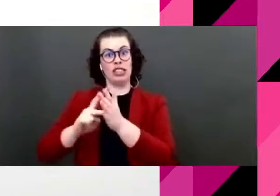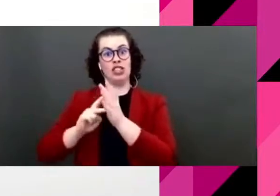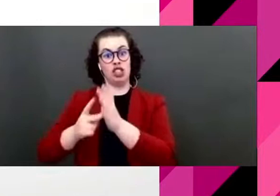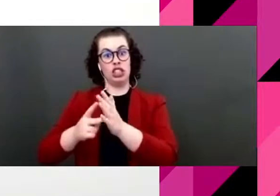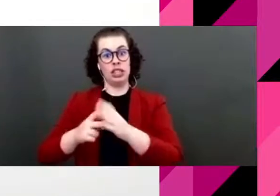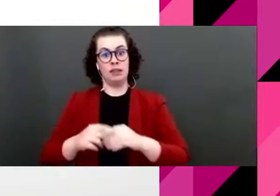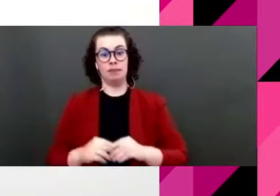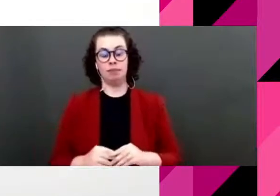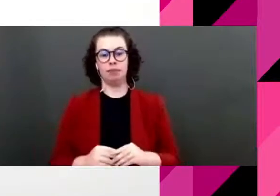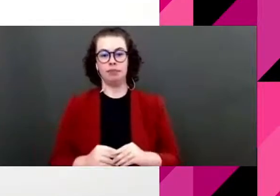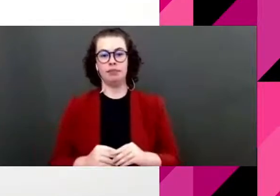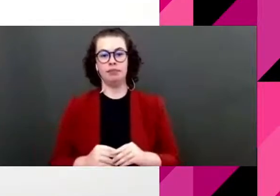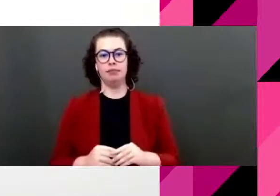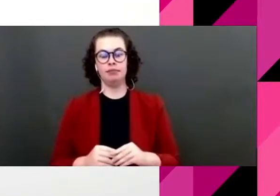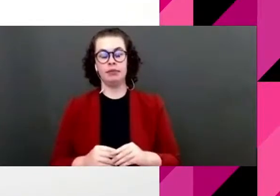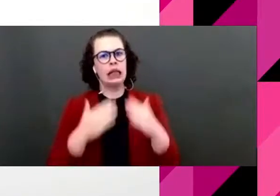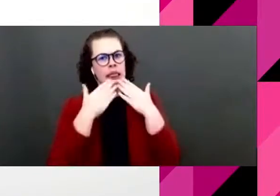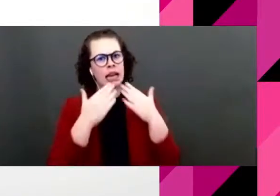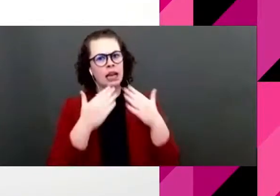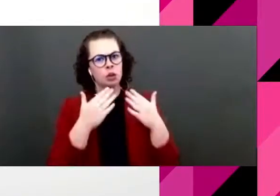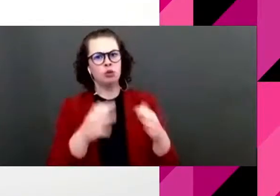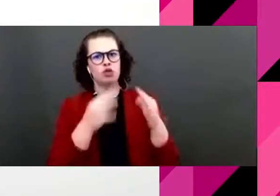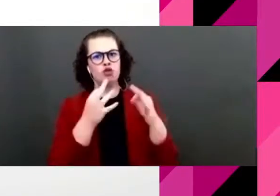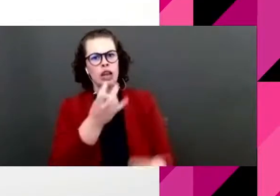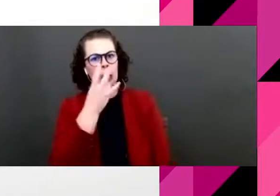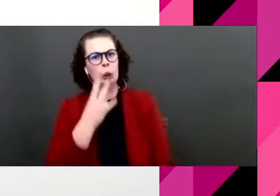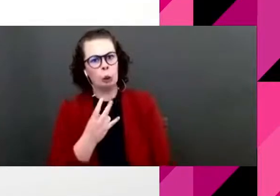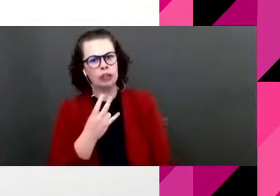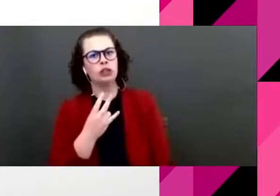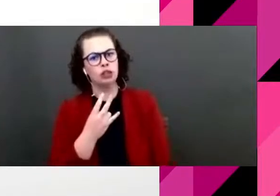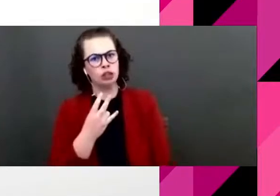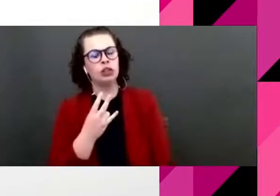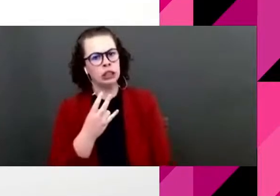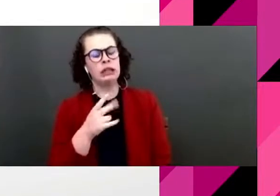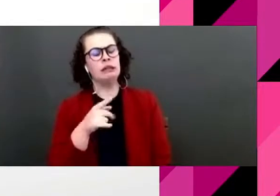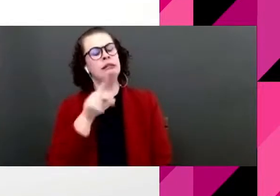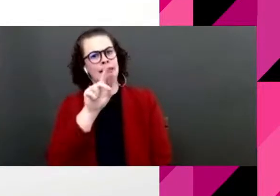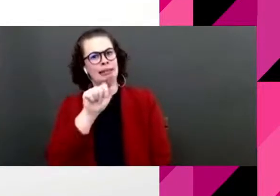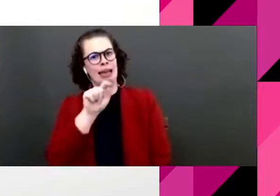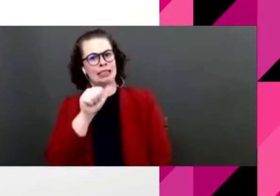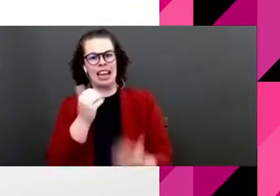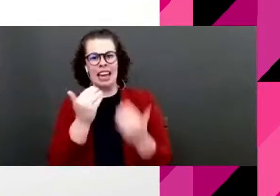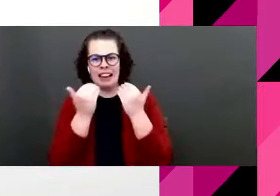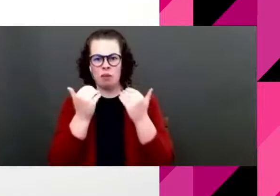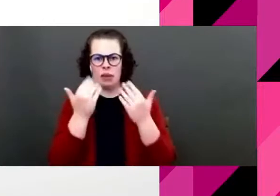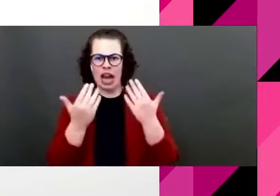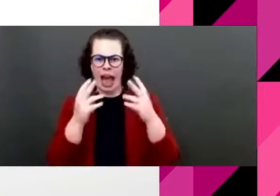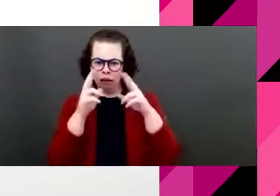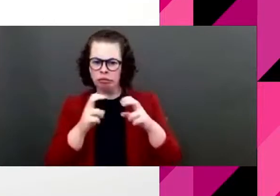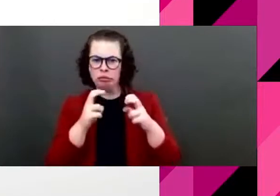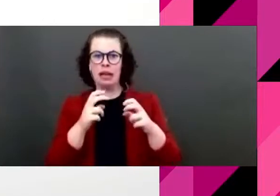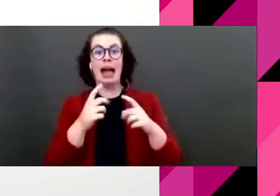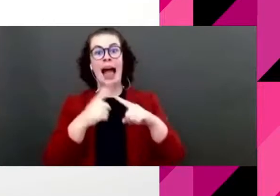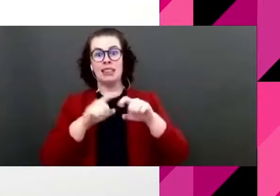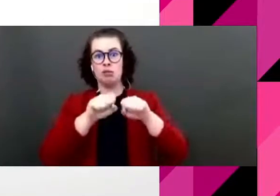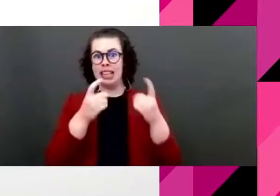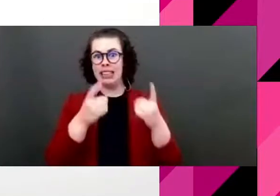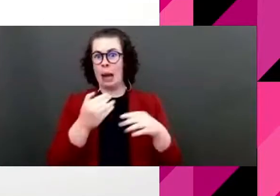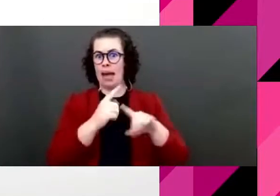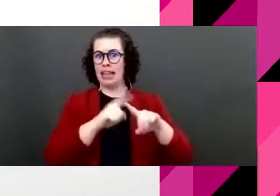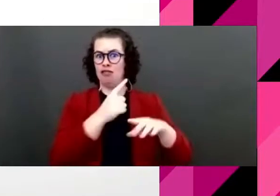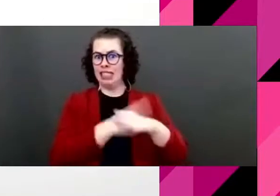Thank you. It's a really good question. Yes, data was an issue that was raised throughout our committee appearance and obviously